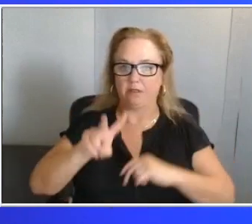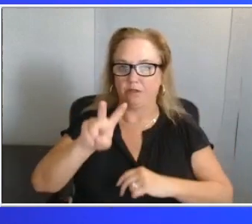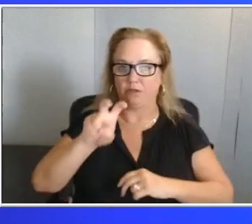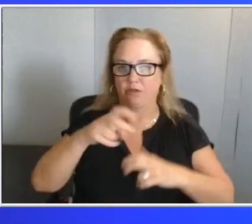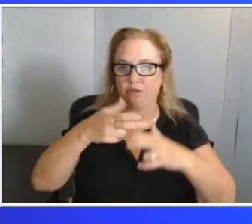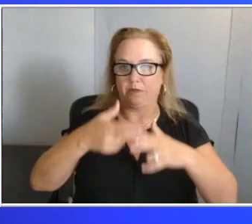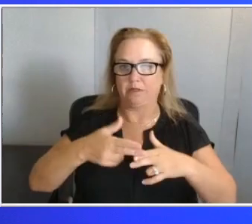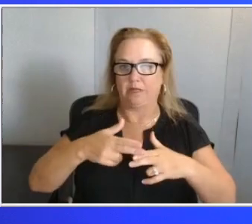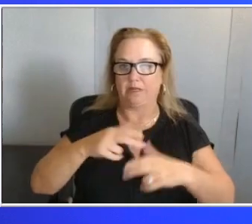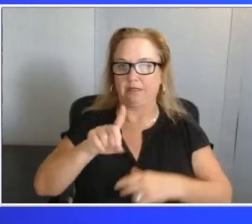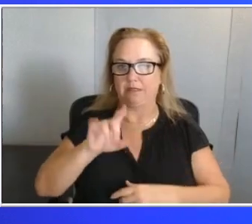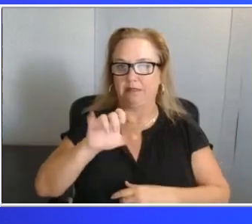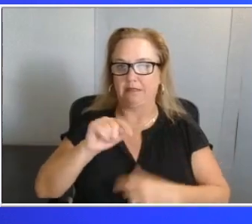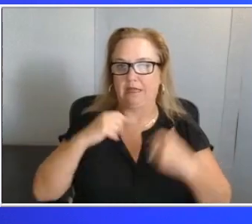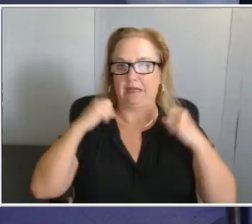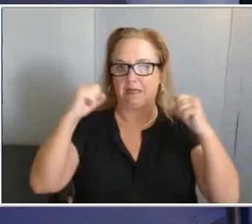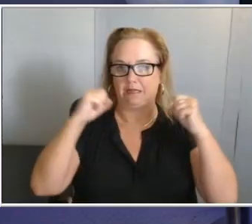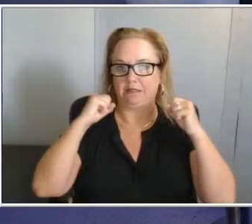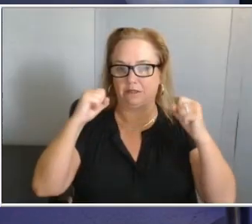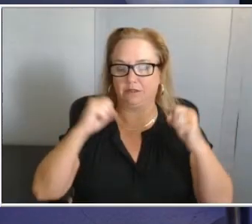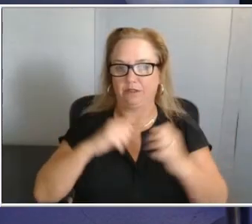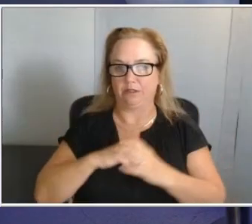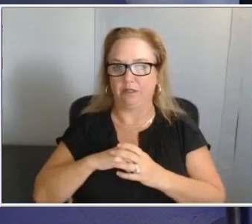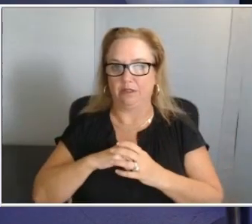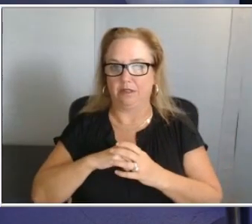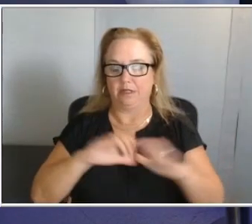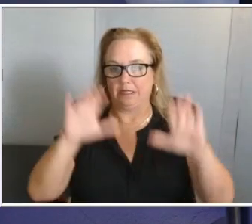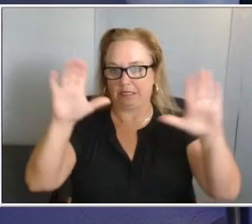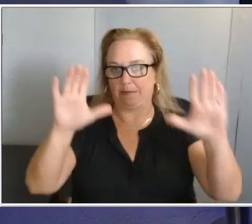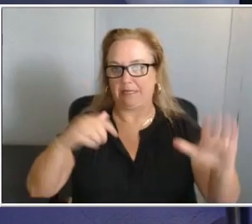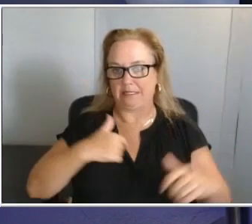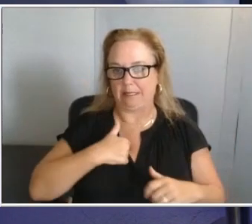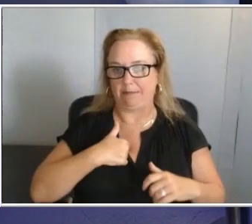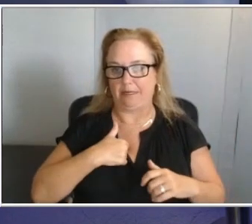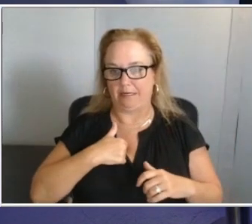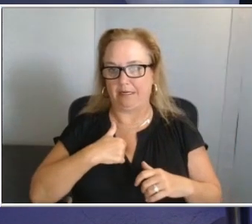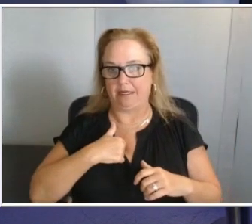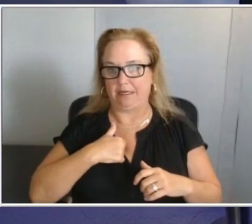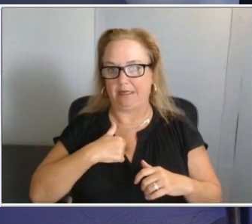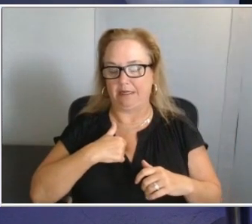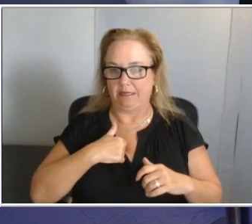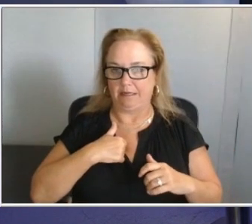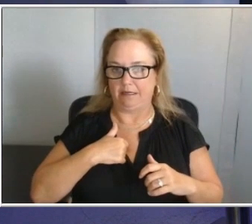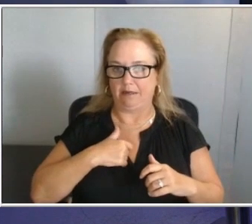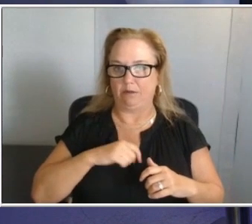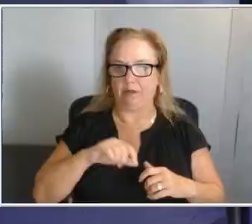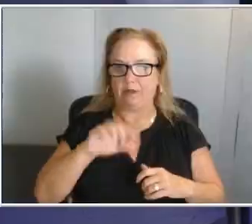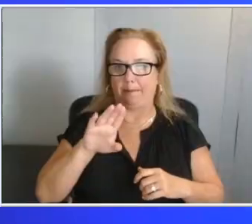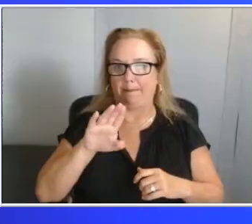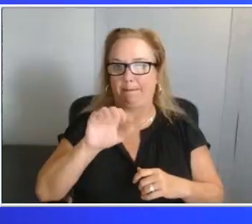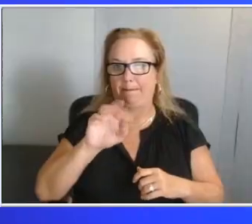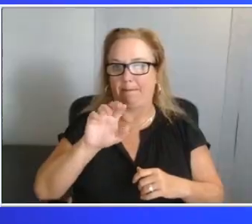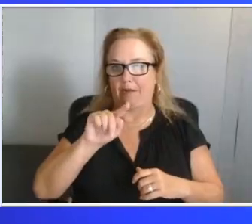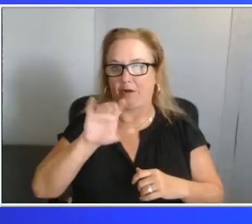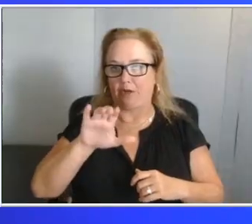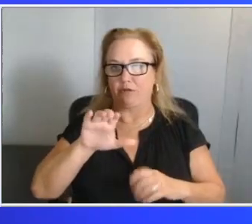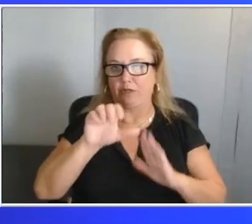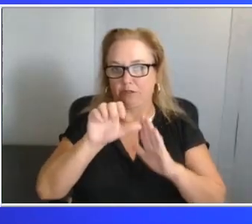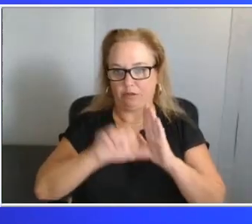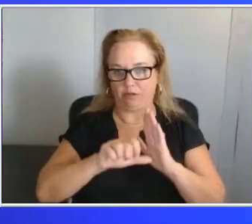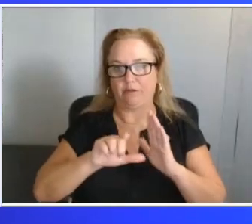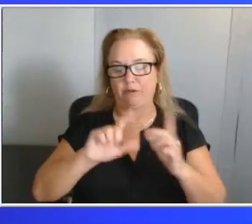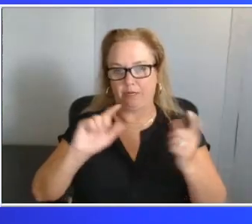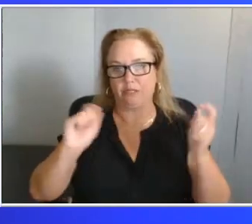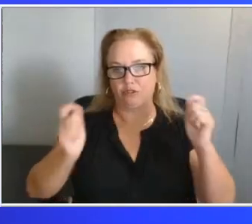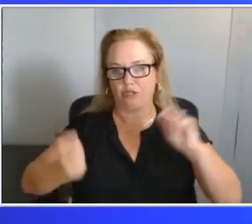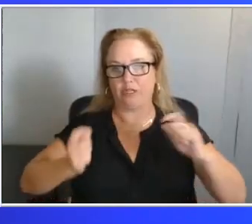diet and exercise. So it's just amazing to me how, I mean, even with bariatric surgery, you still have to make a big lifestyle